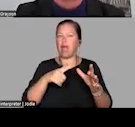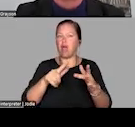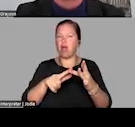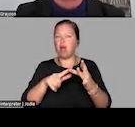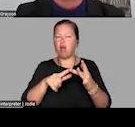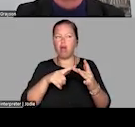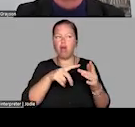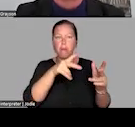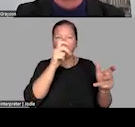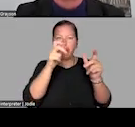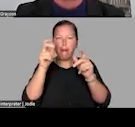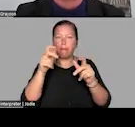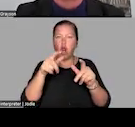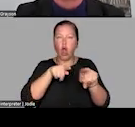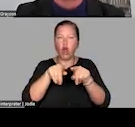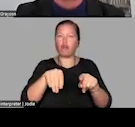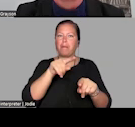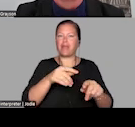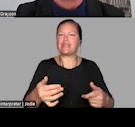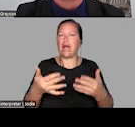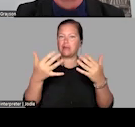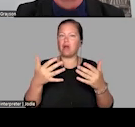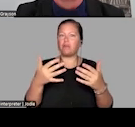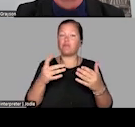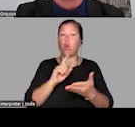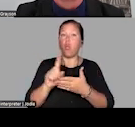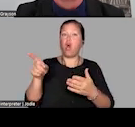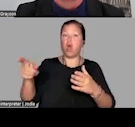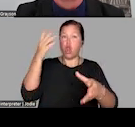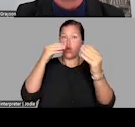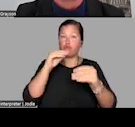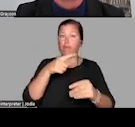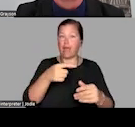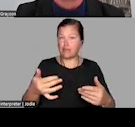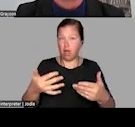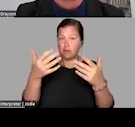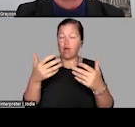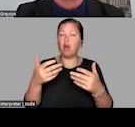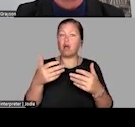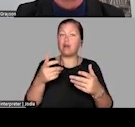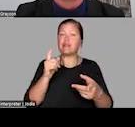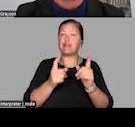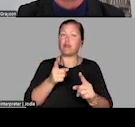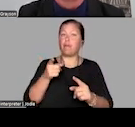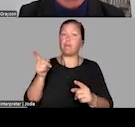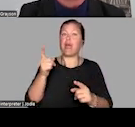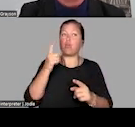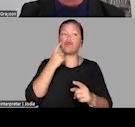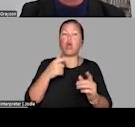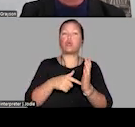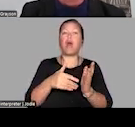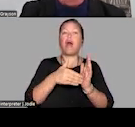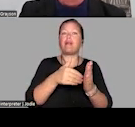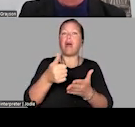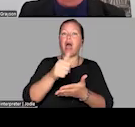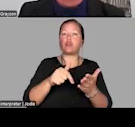data. While learning this data, they can try to sometimes help artists to complete some